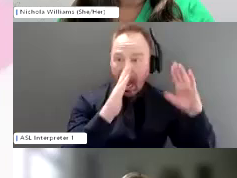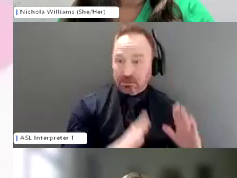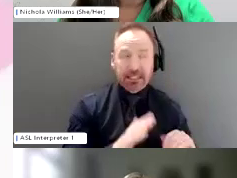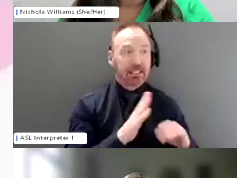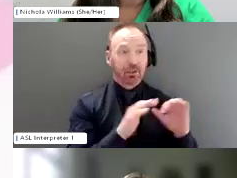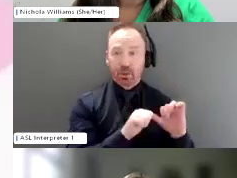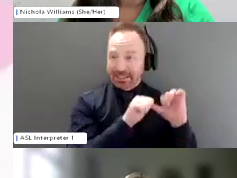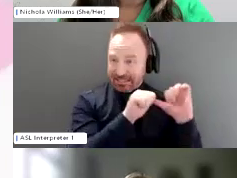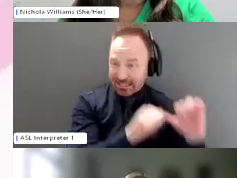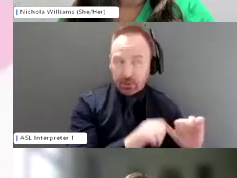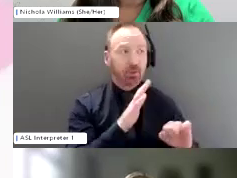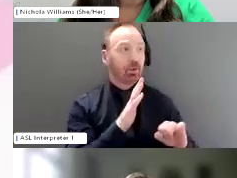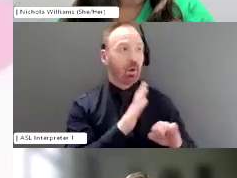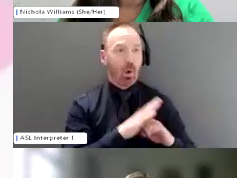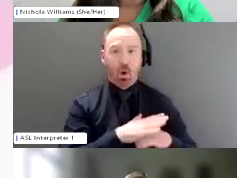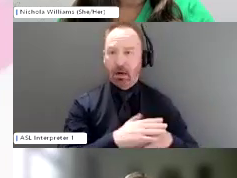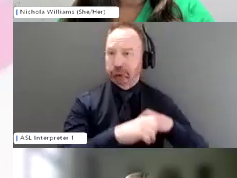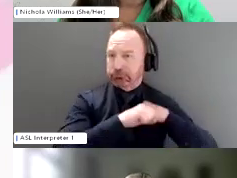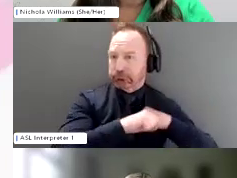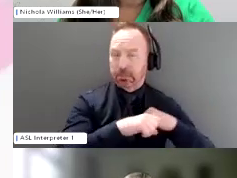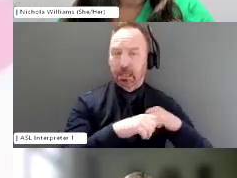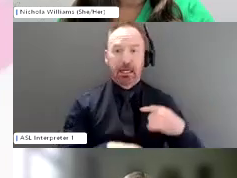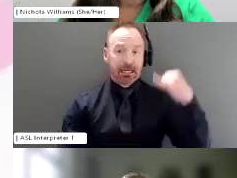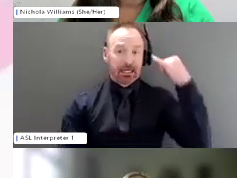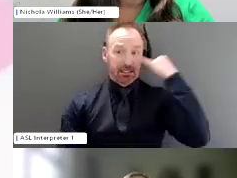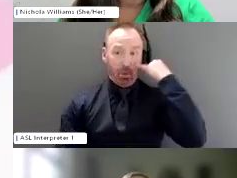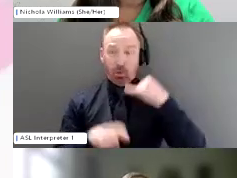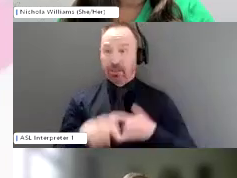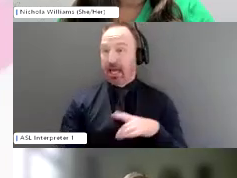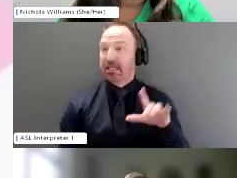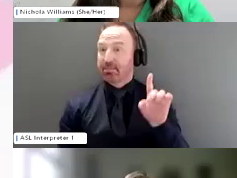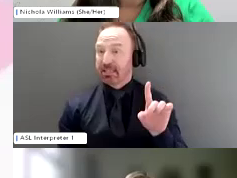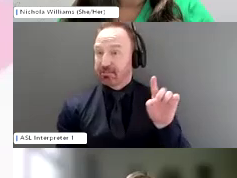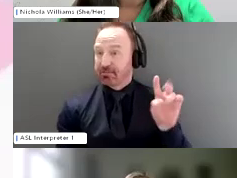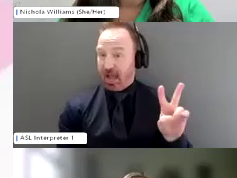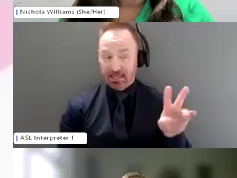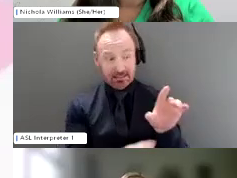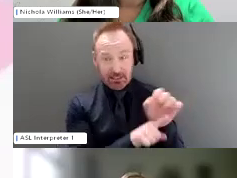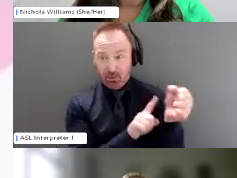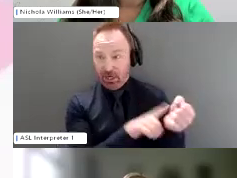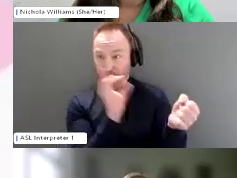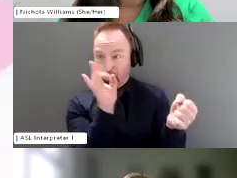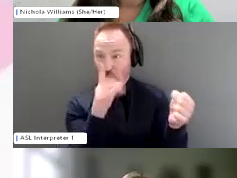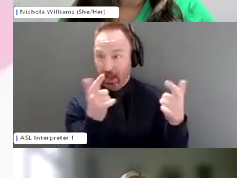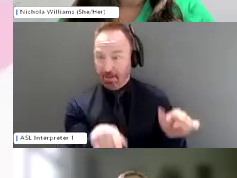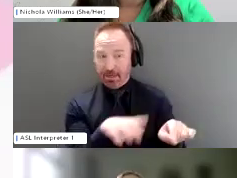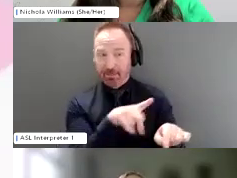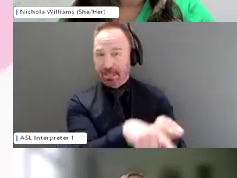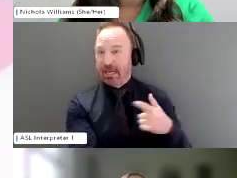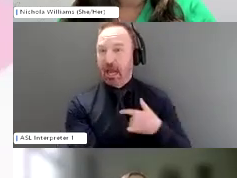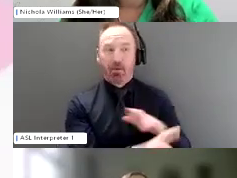piece of the puzzle when someone is trying to leave a domestic violence. So today we're going to hear from Lauren and